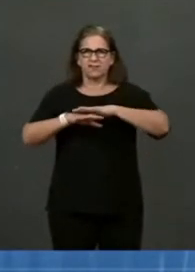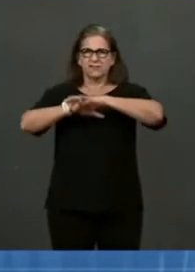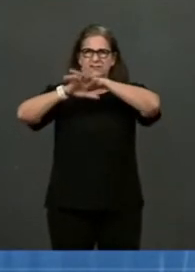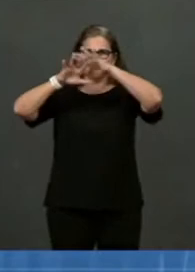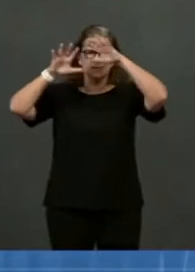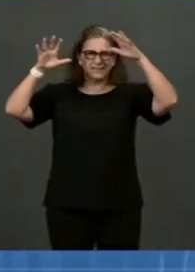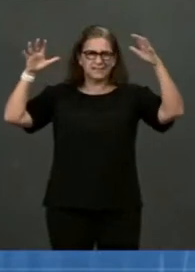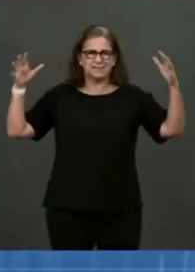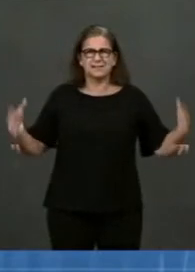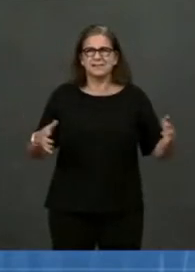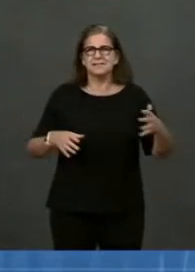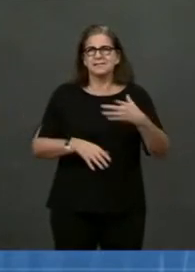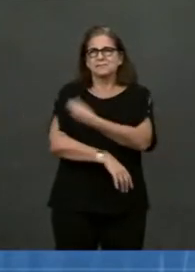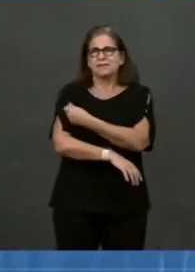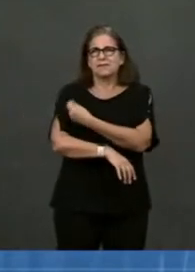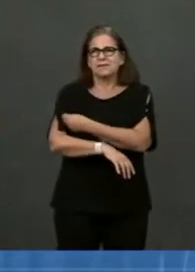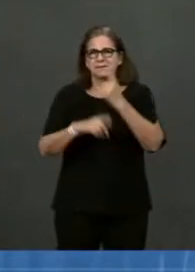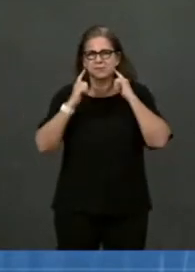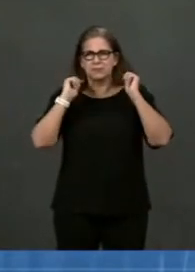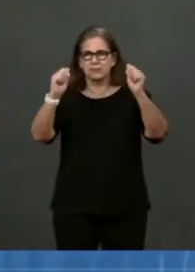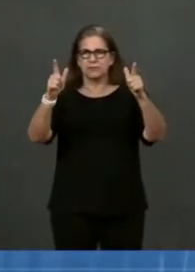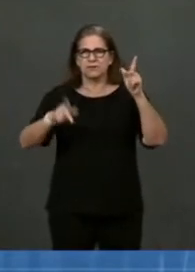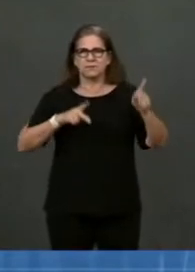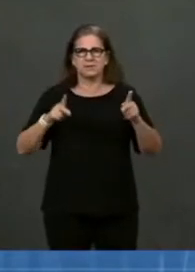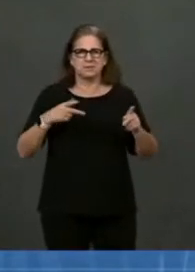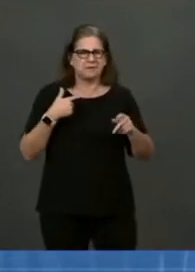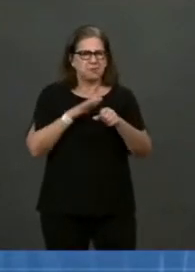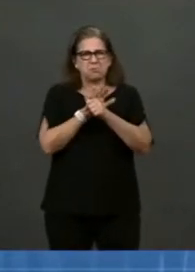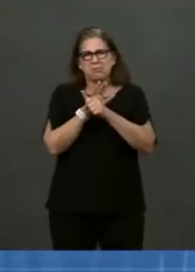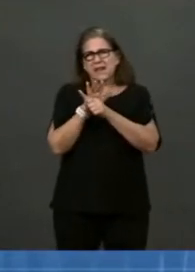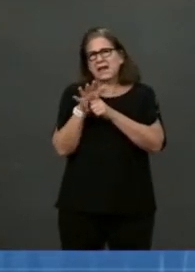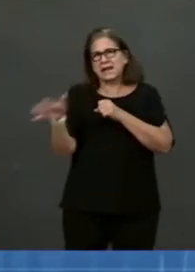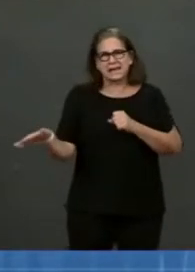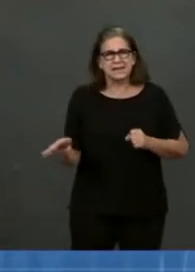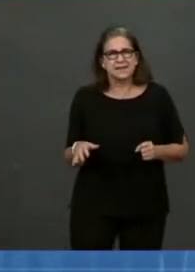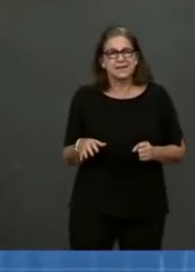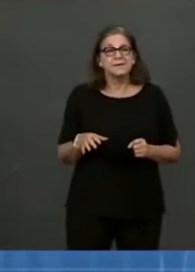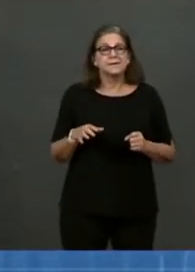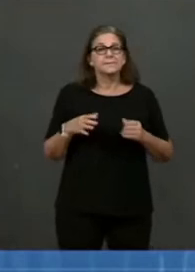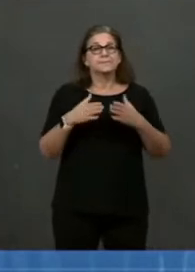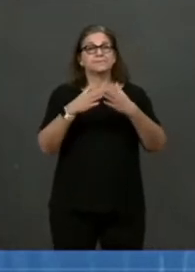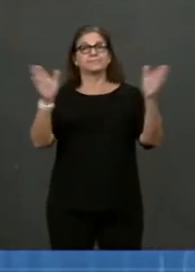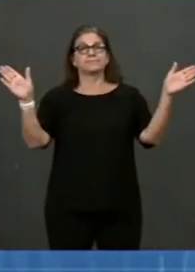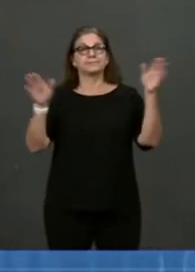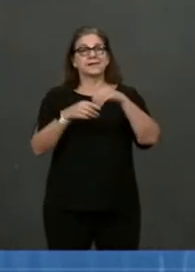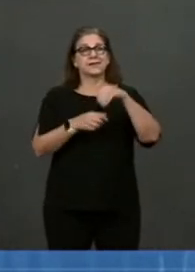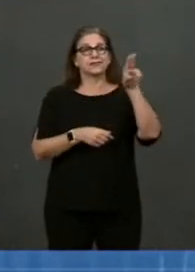we have a well-tested nationwide vaccine distribution and delivery system.